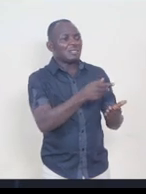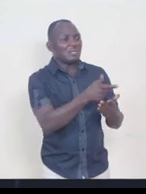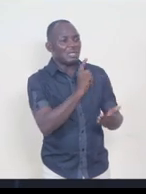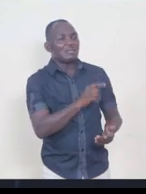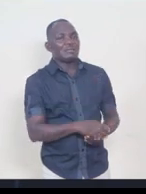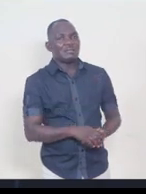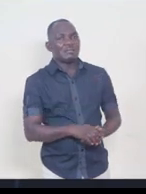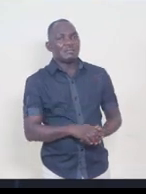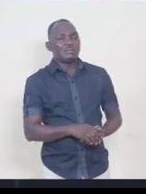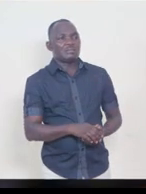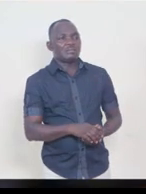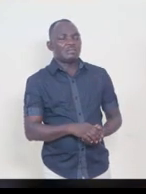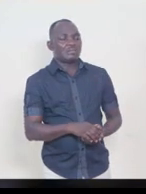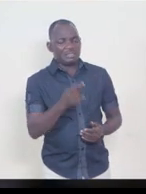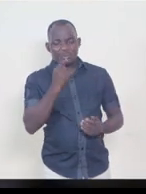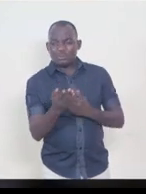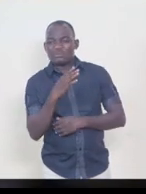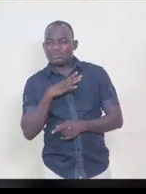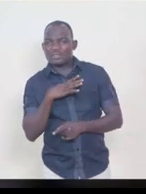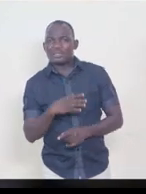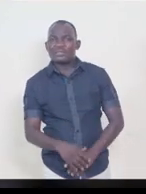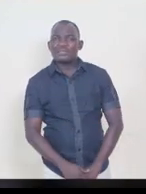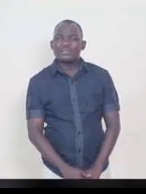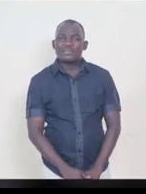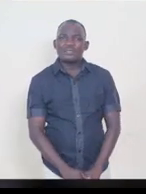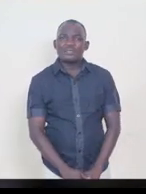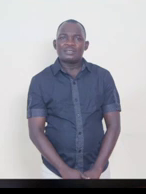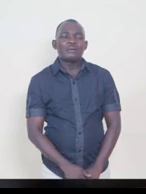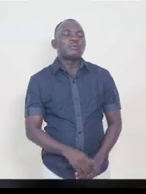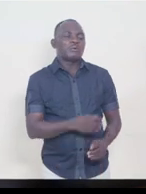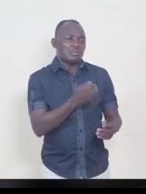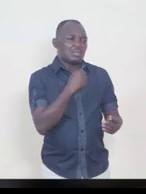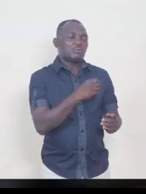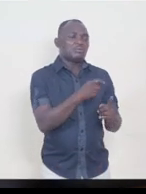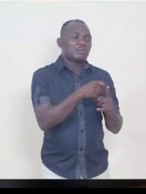Hope you're fine from this morning. Rice and stew.